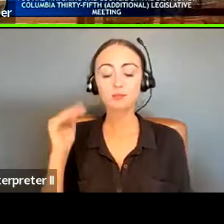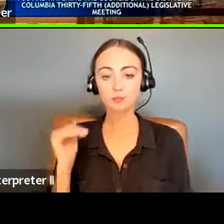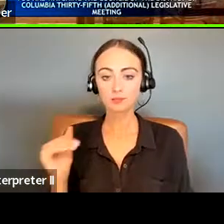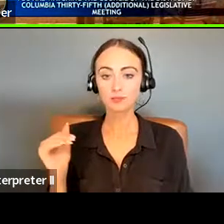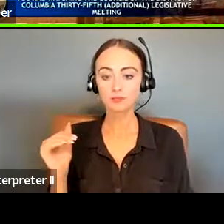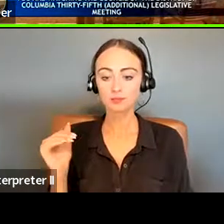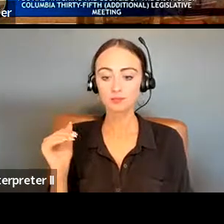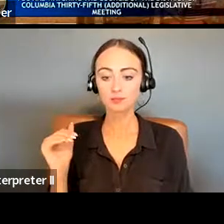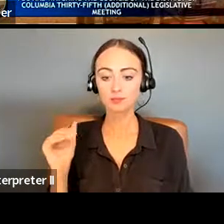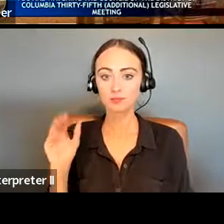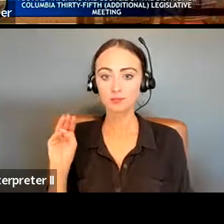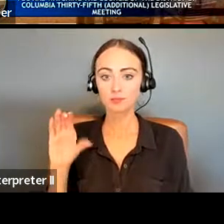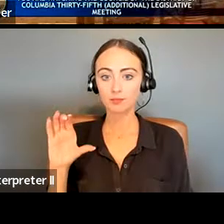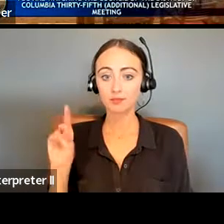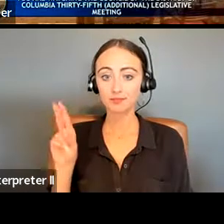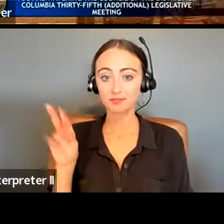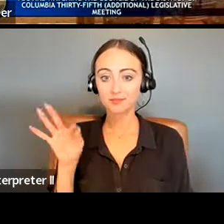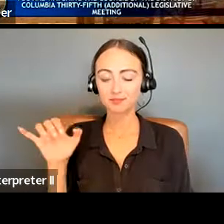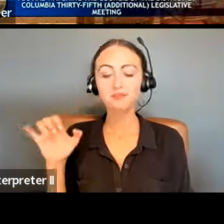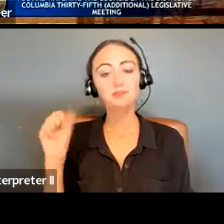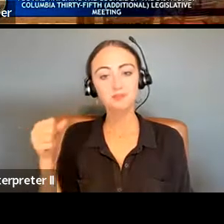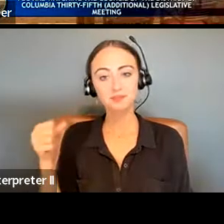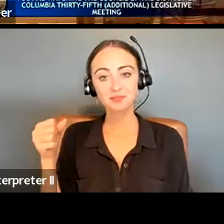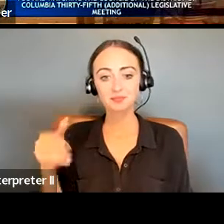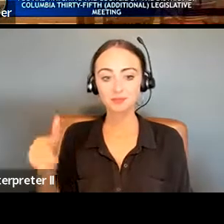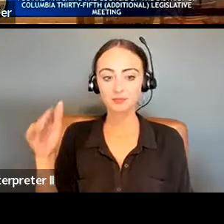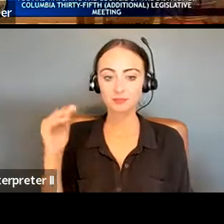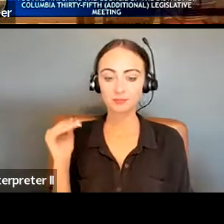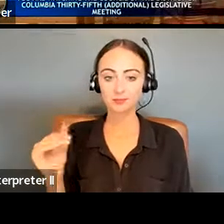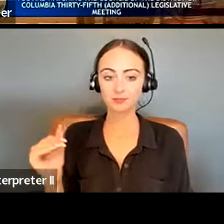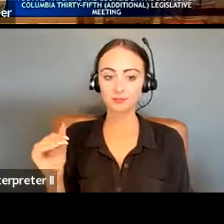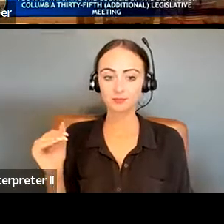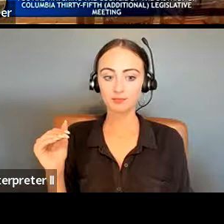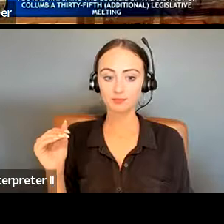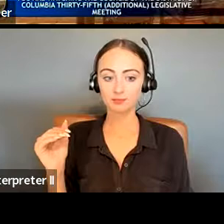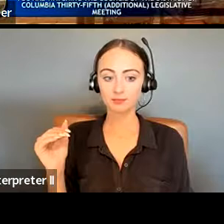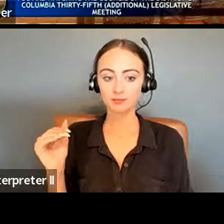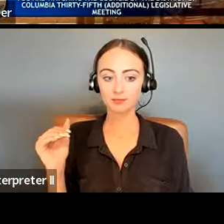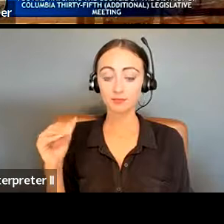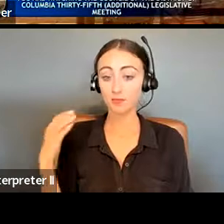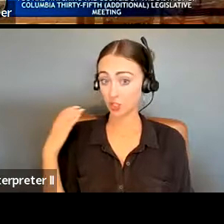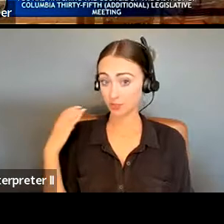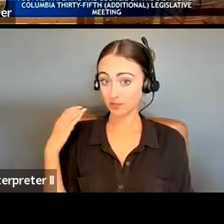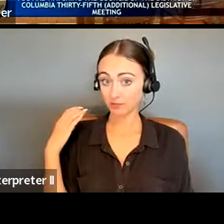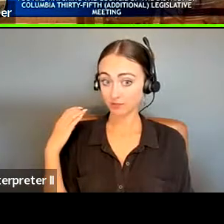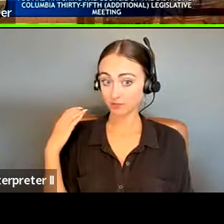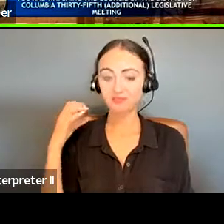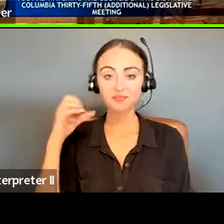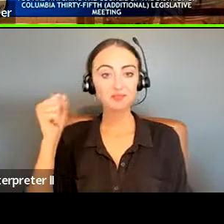votes yes. Councilmember McDuffie? Yes. Councilmember McDuffie votes yes. Chairman Mendelson?